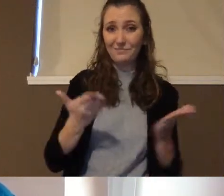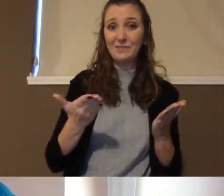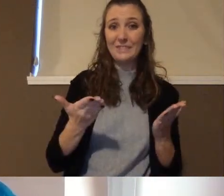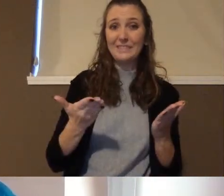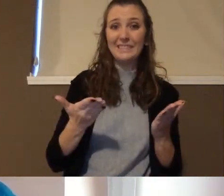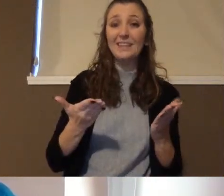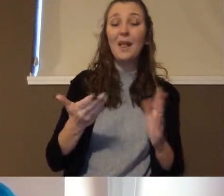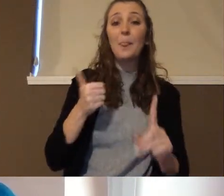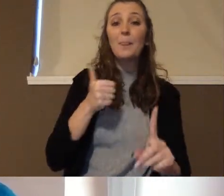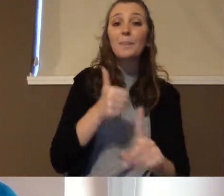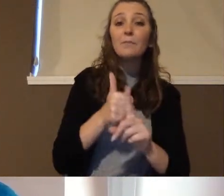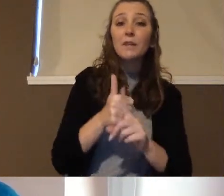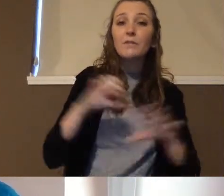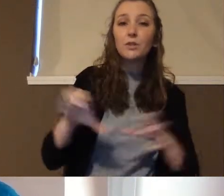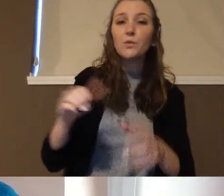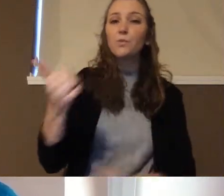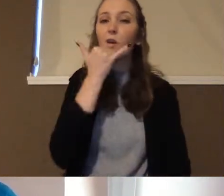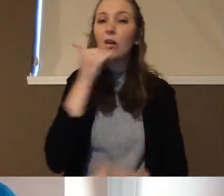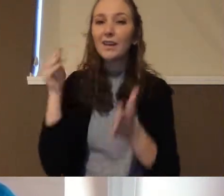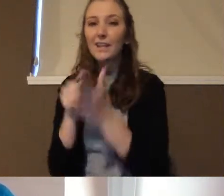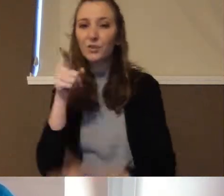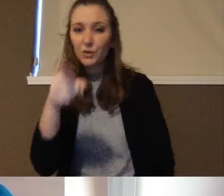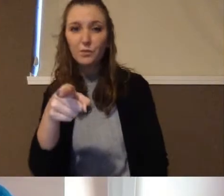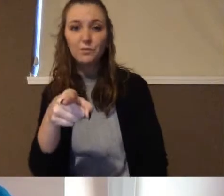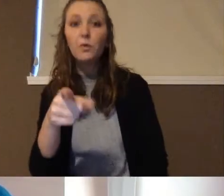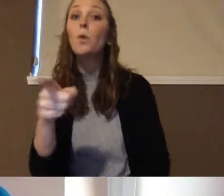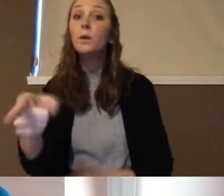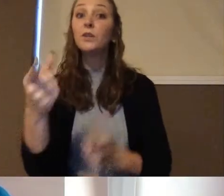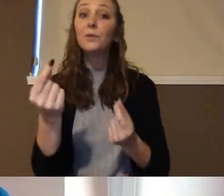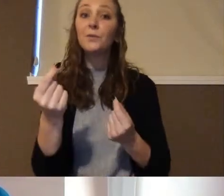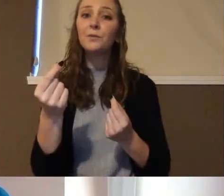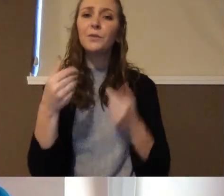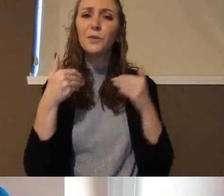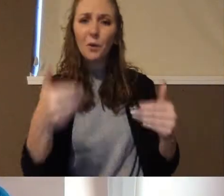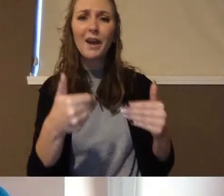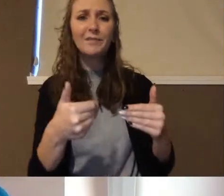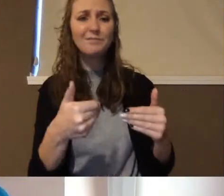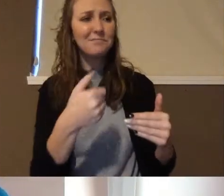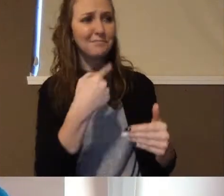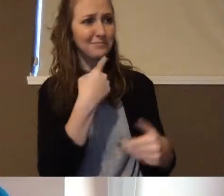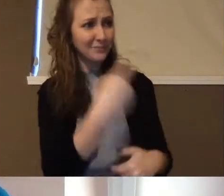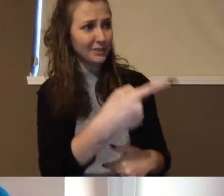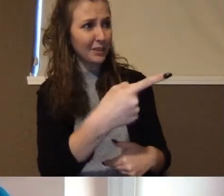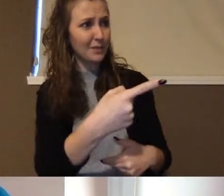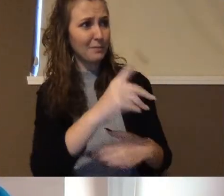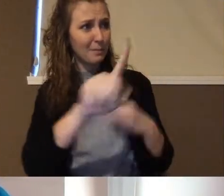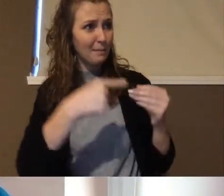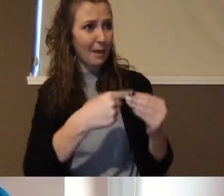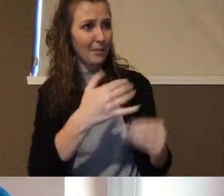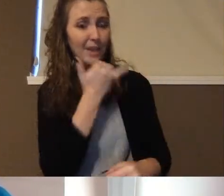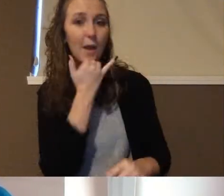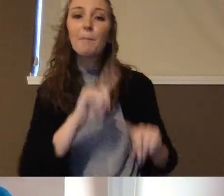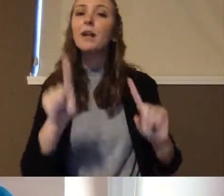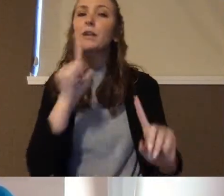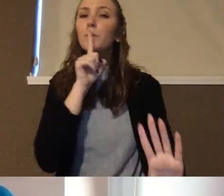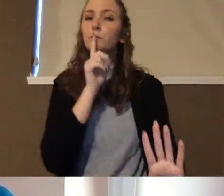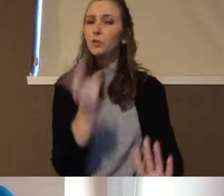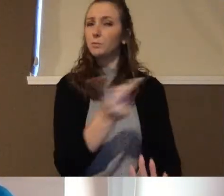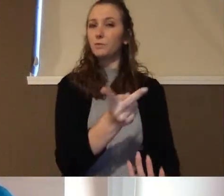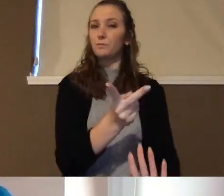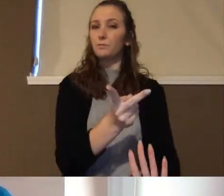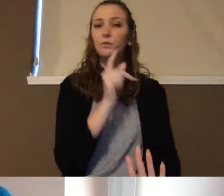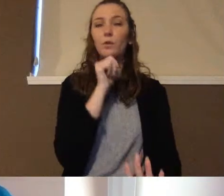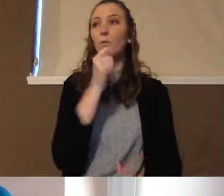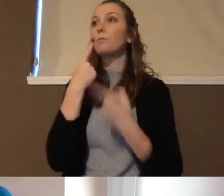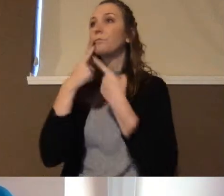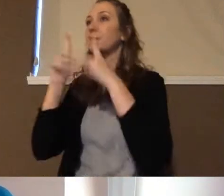Jesus said to his disciples, "If your sister or brother in the congregation should commit some wrong against you,